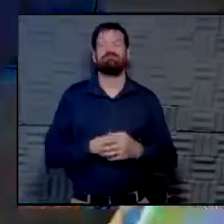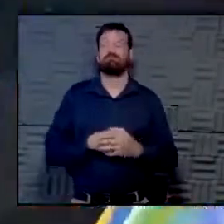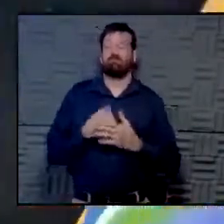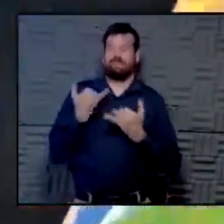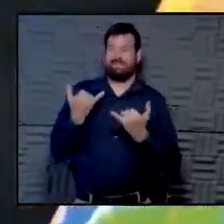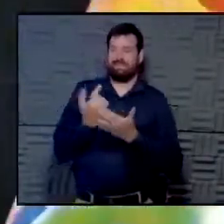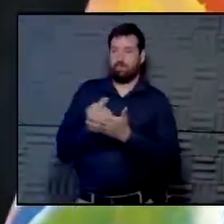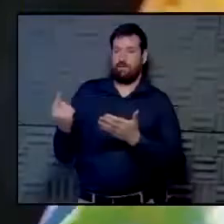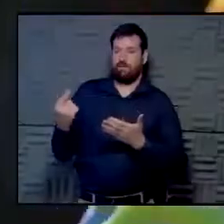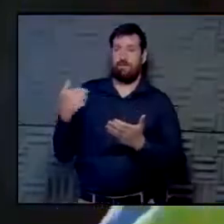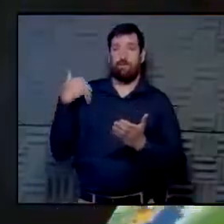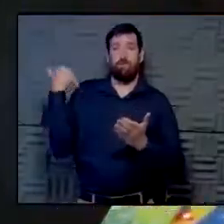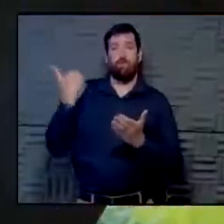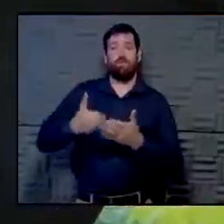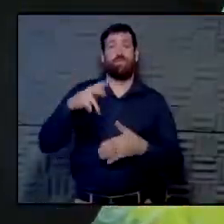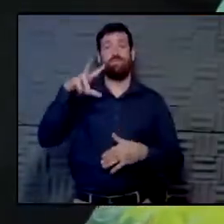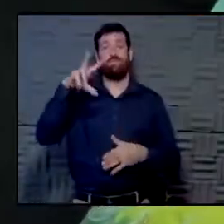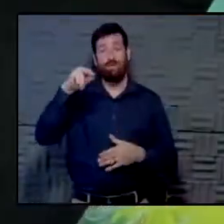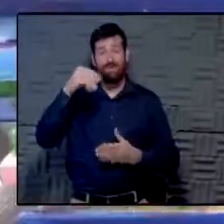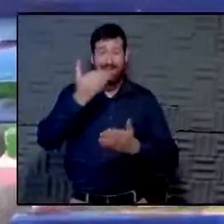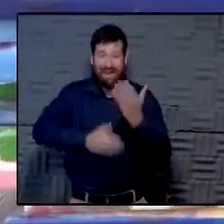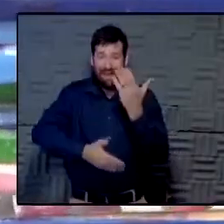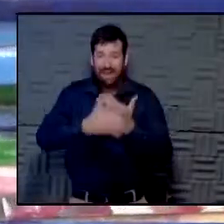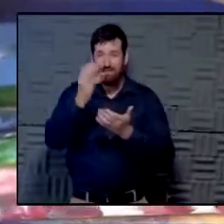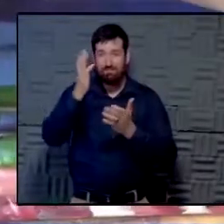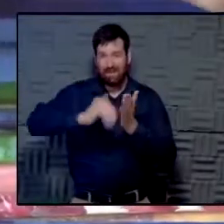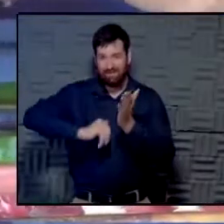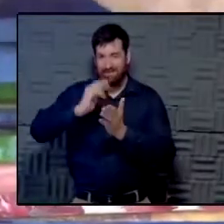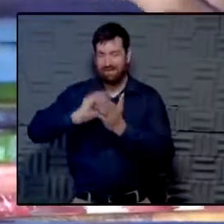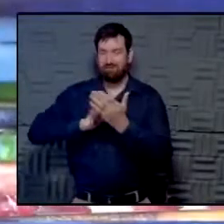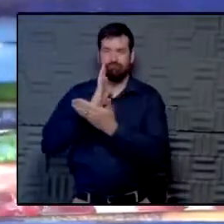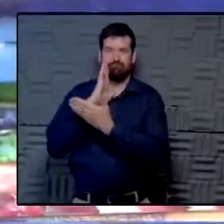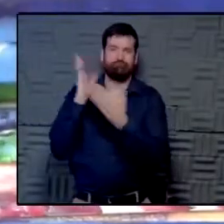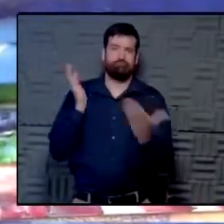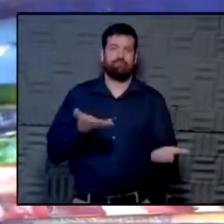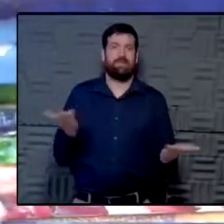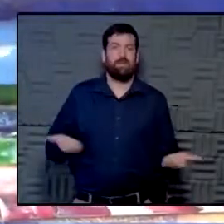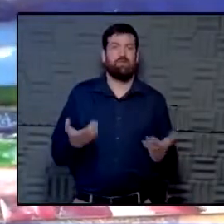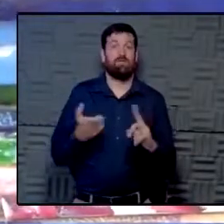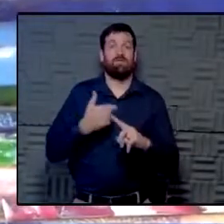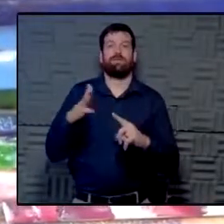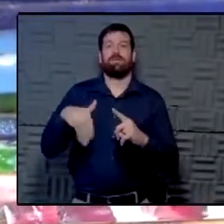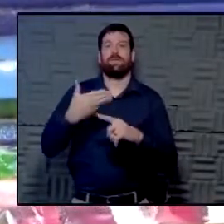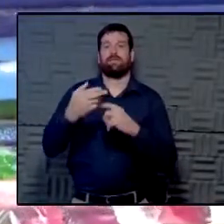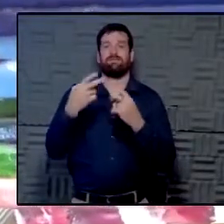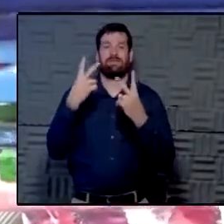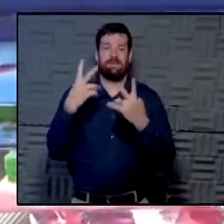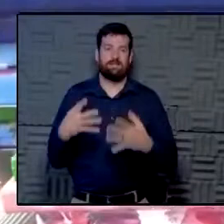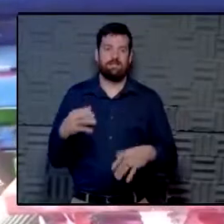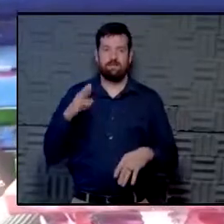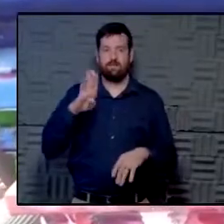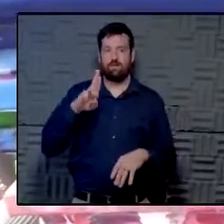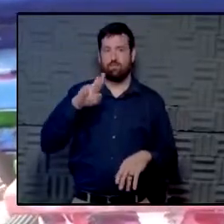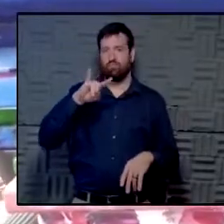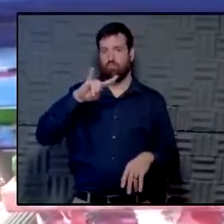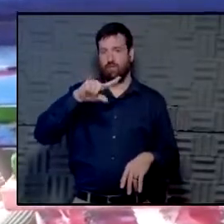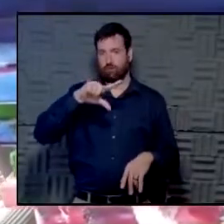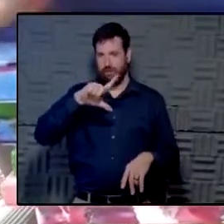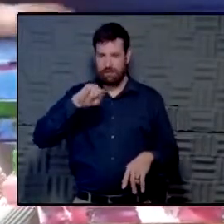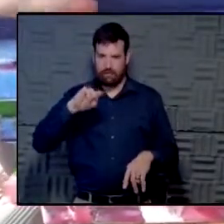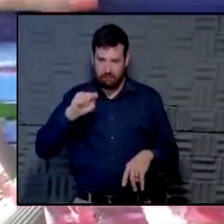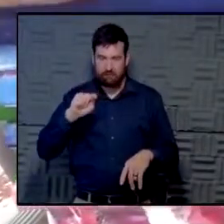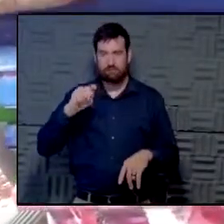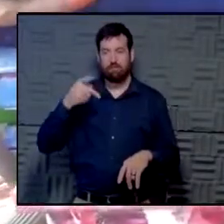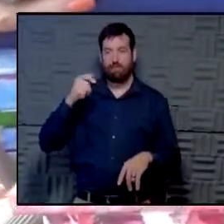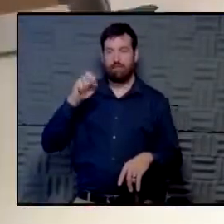this week, nearly 30 hand-painted canvases were delivered to the health system by our next guest, Bridgette Patterson. We had a room to